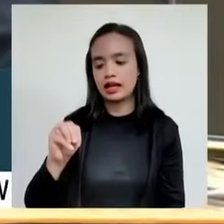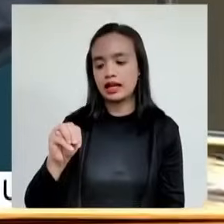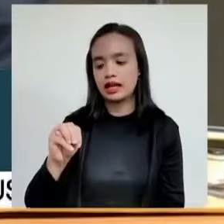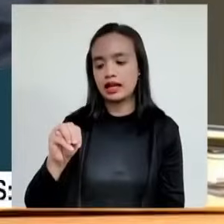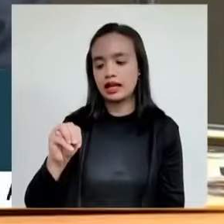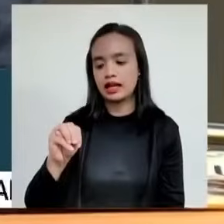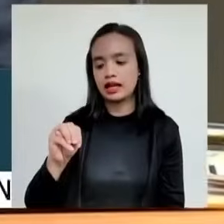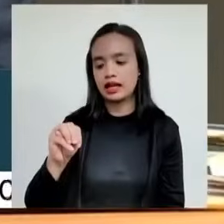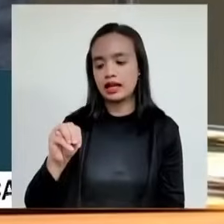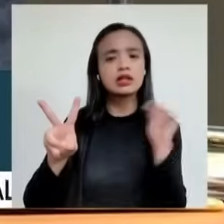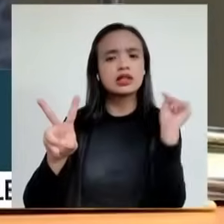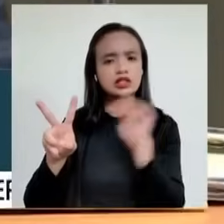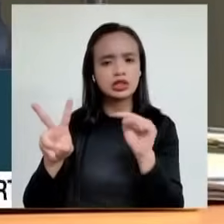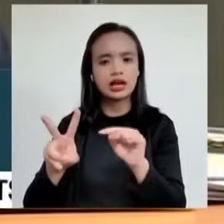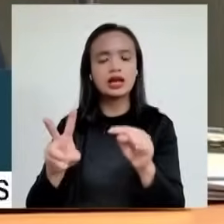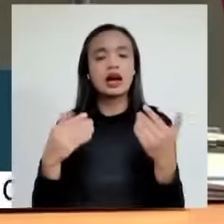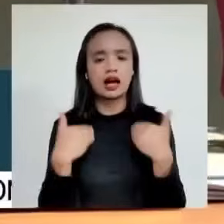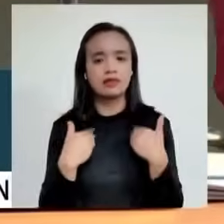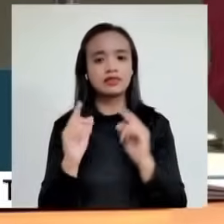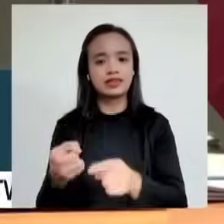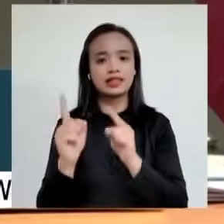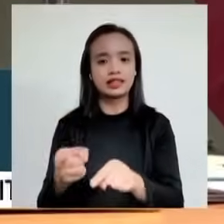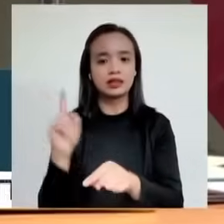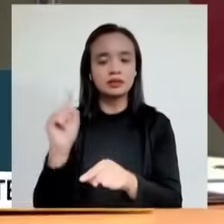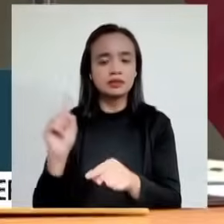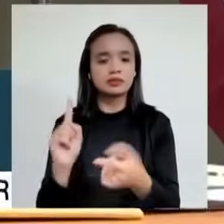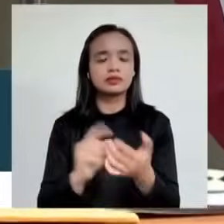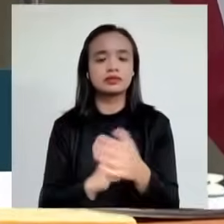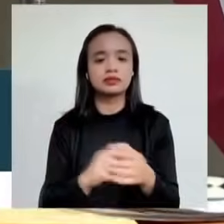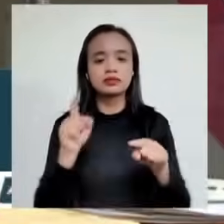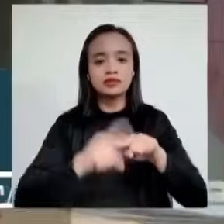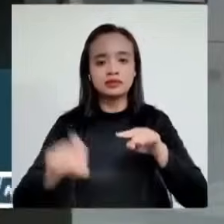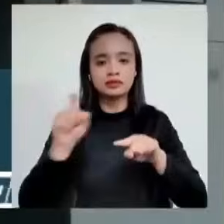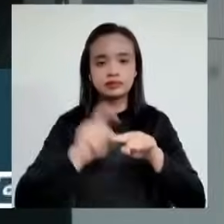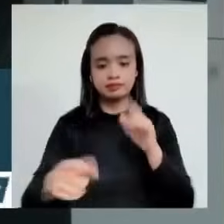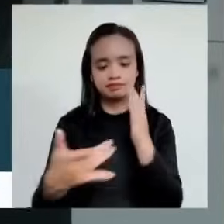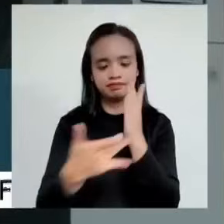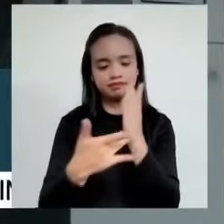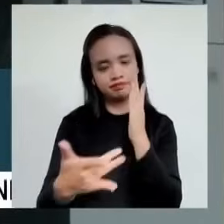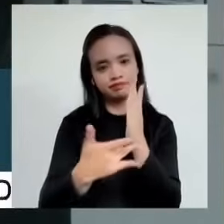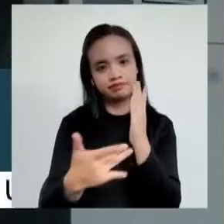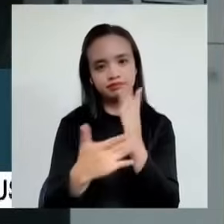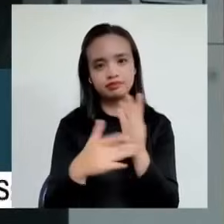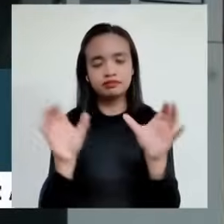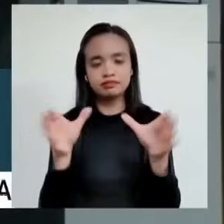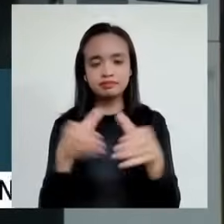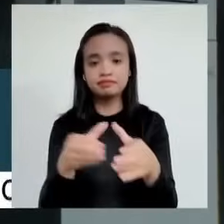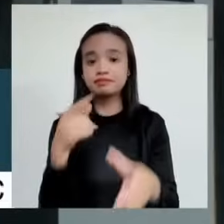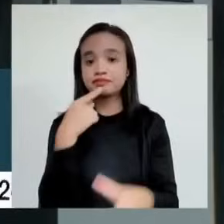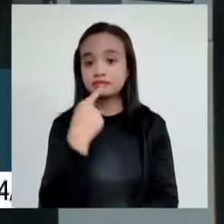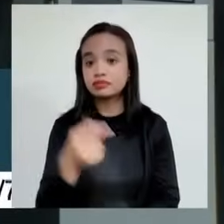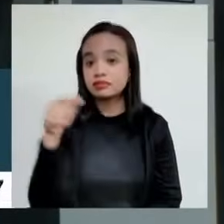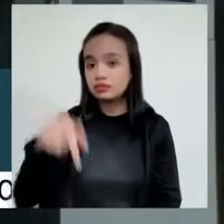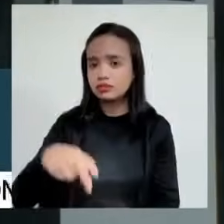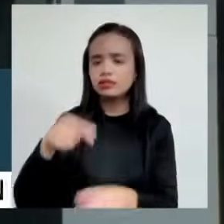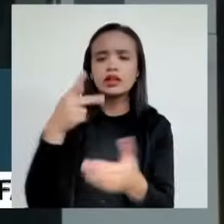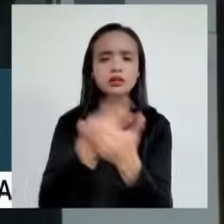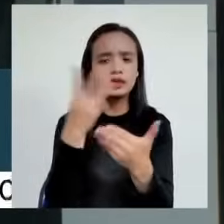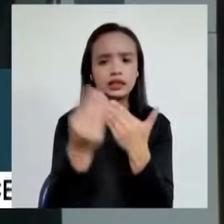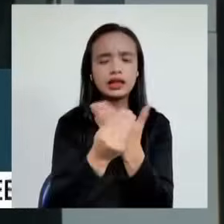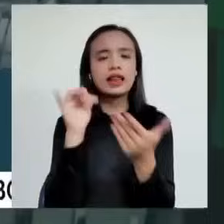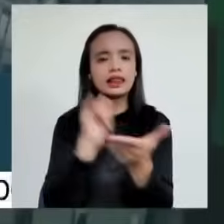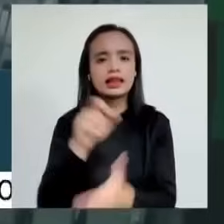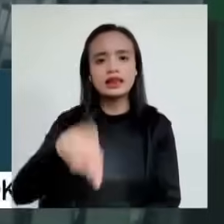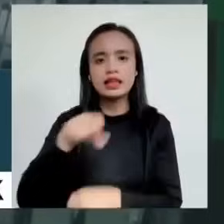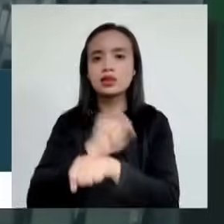also president of the Semiconductor and Electronics Industries in the Philippines, said this program is much needed for workers to learn